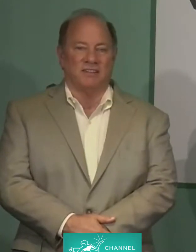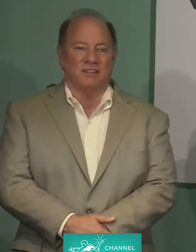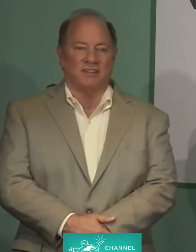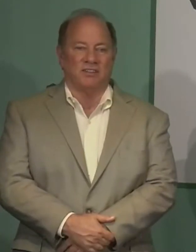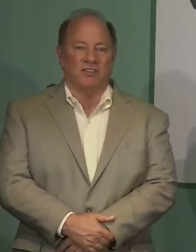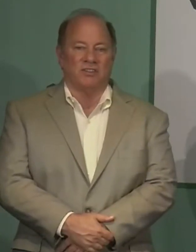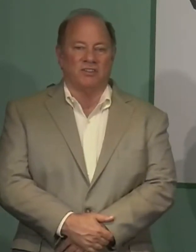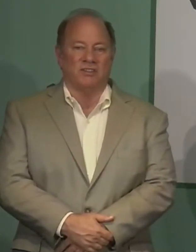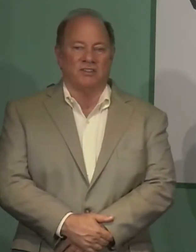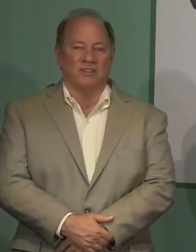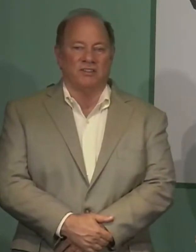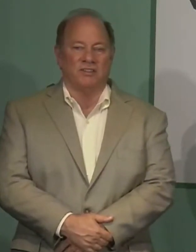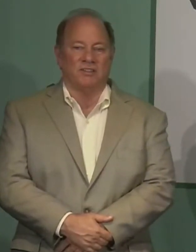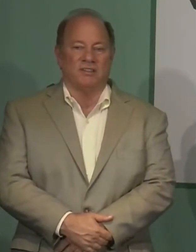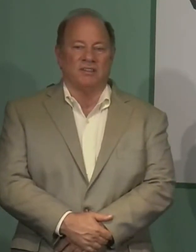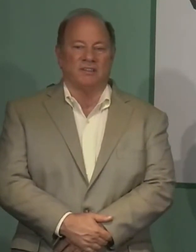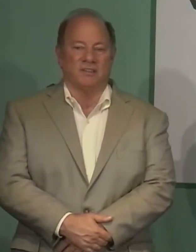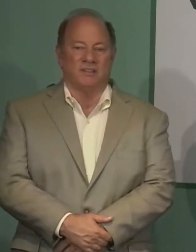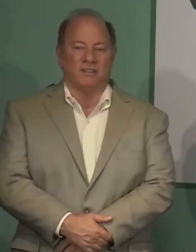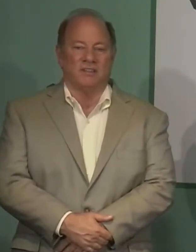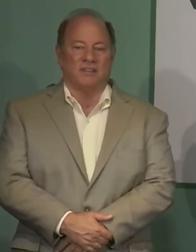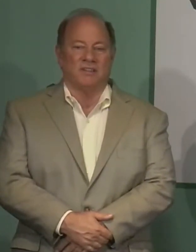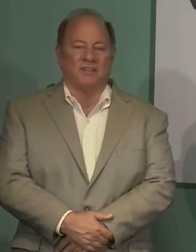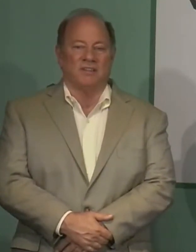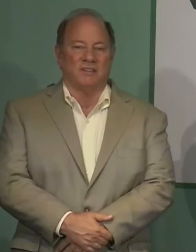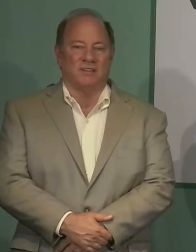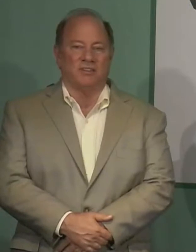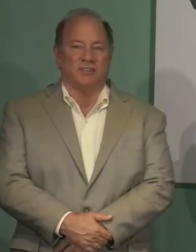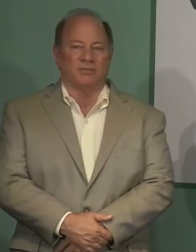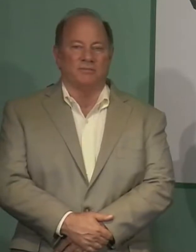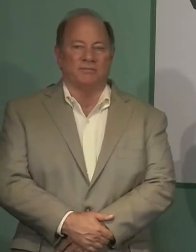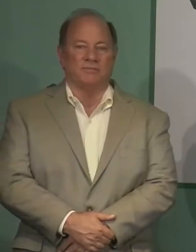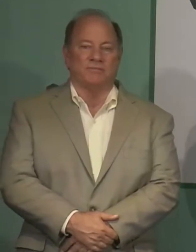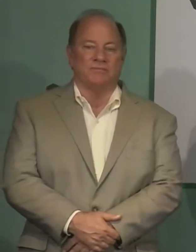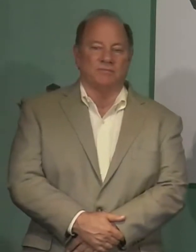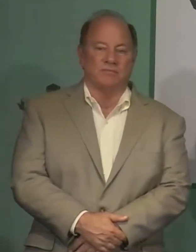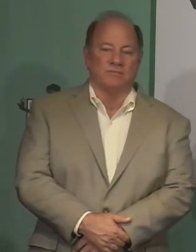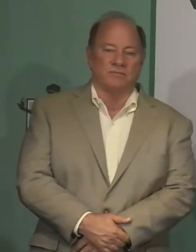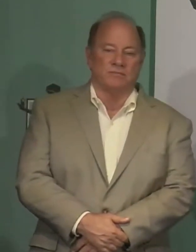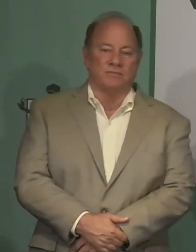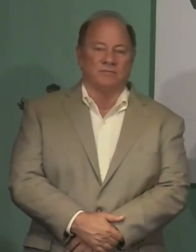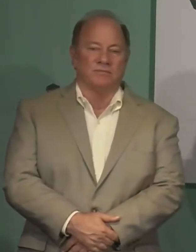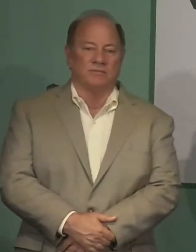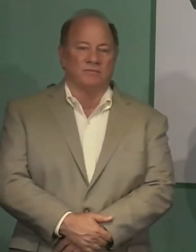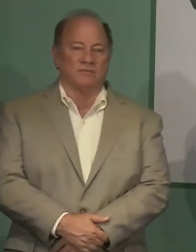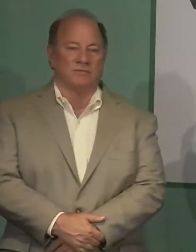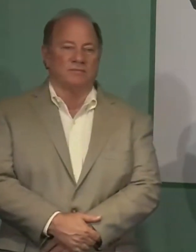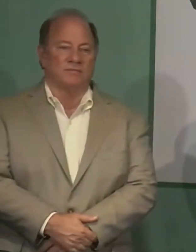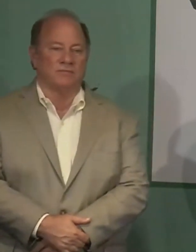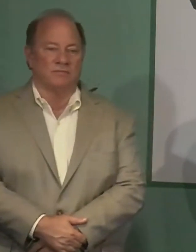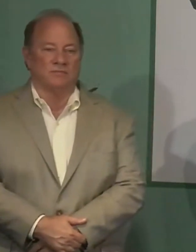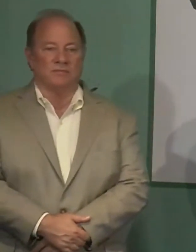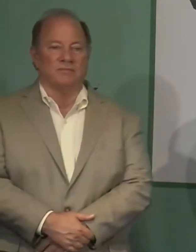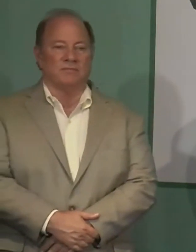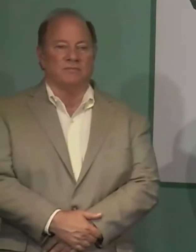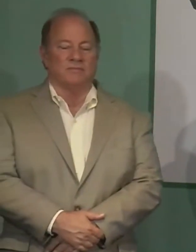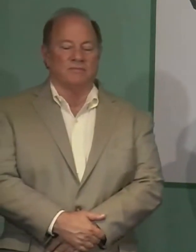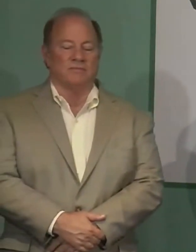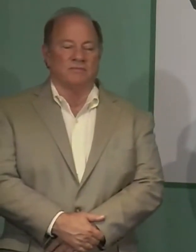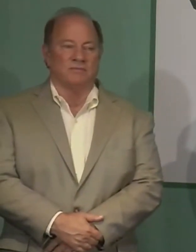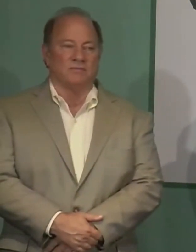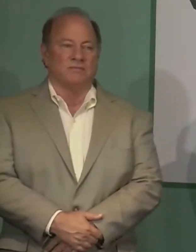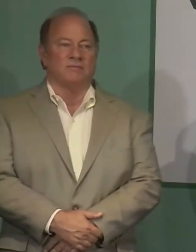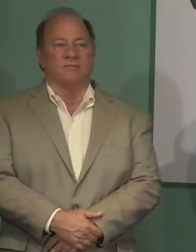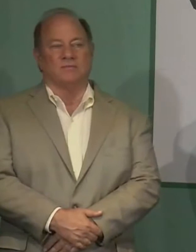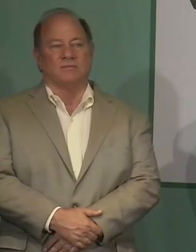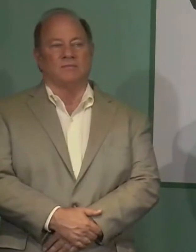and procedures and how to make those better. One thing that we will be doing is looking back at our offices for evaluating